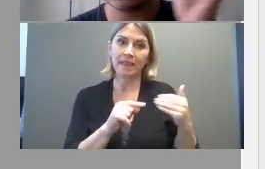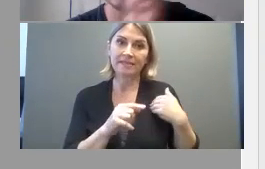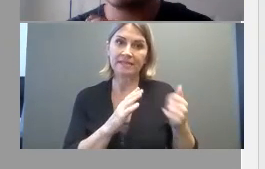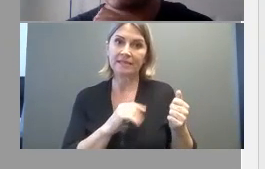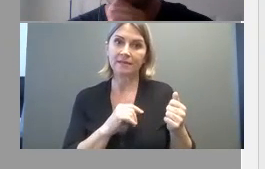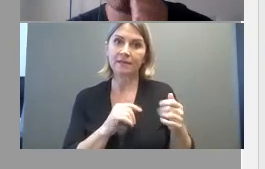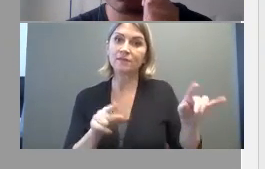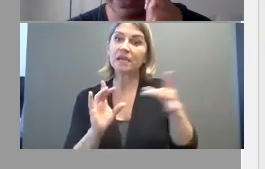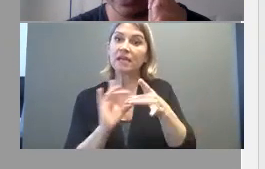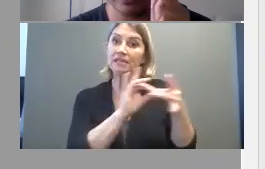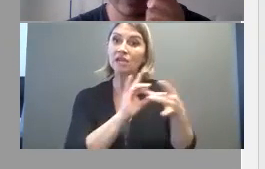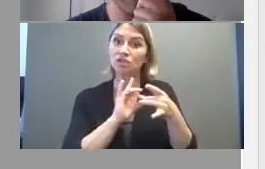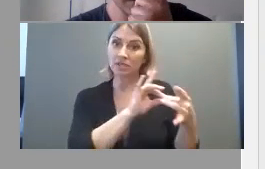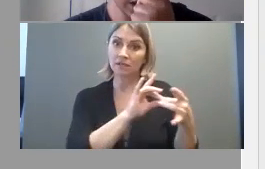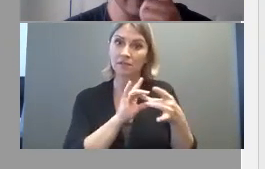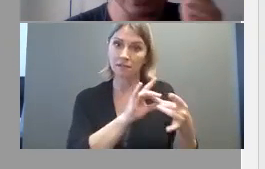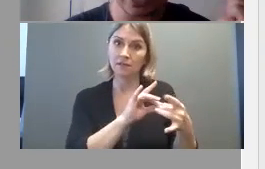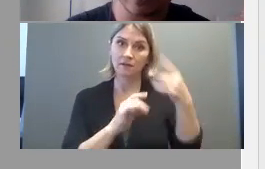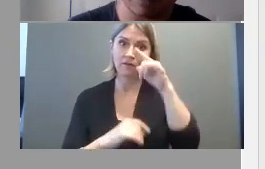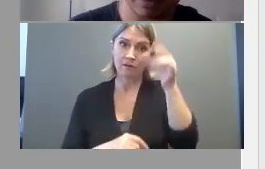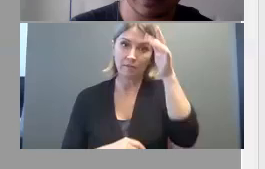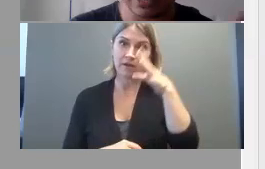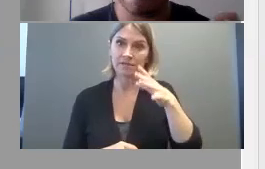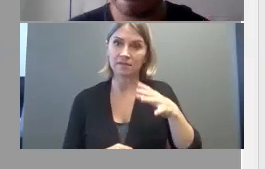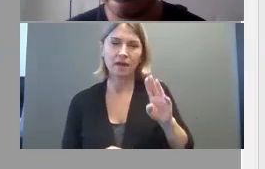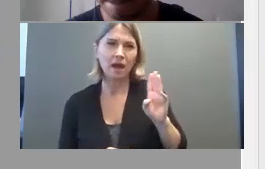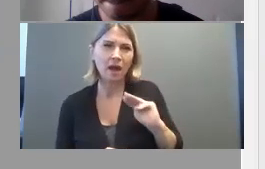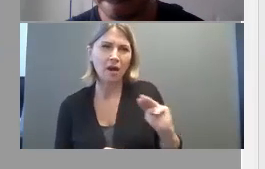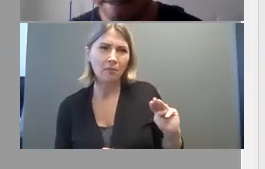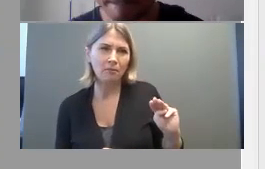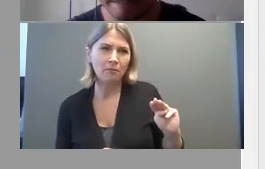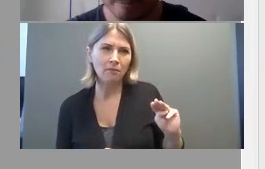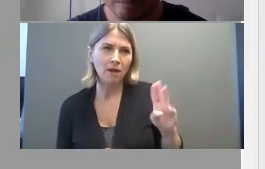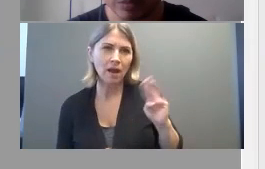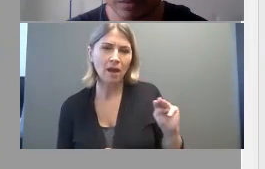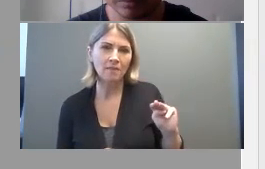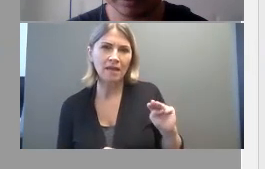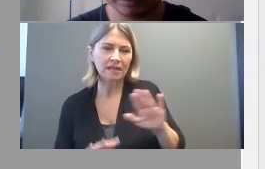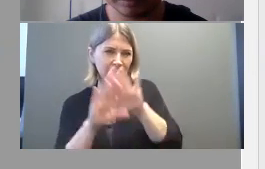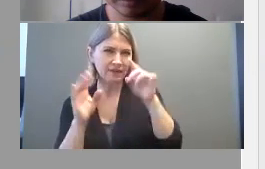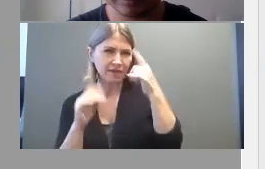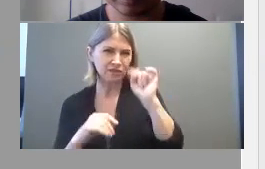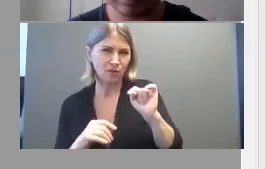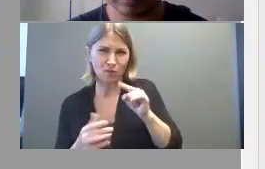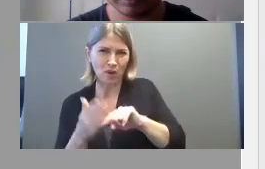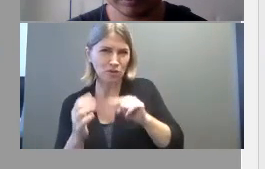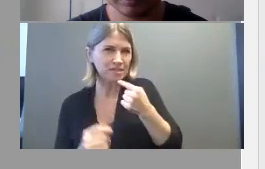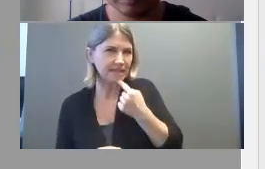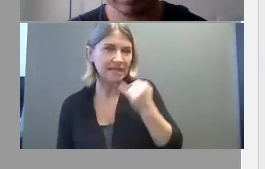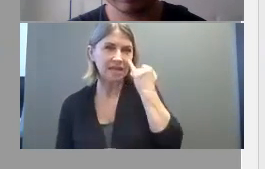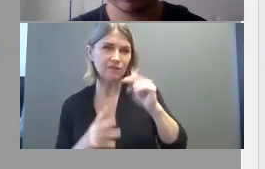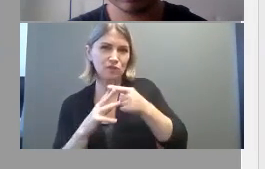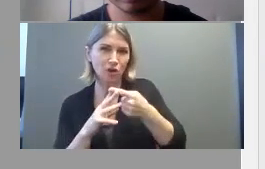is a connection to a parent somewhere. Now, if I start from, yeah. Clarification on what you just said. So if you